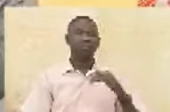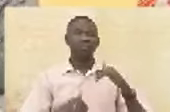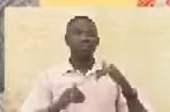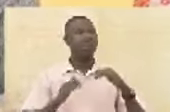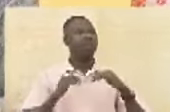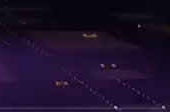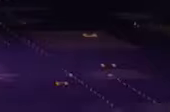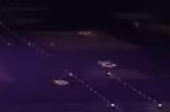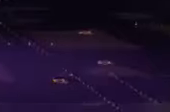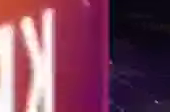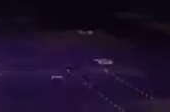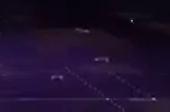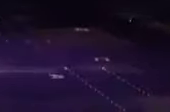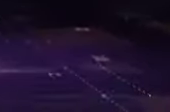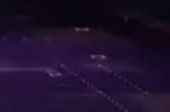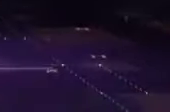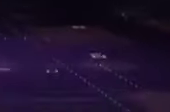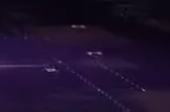Video. Hey.